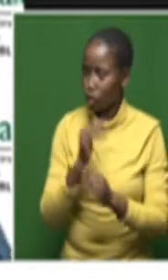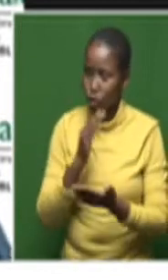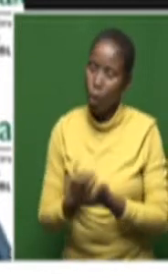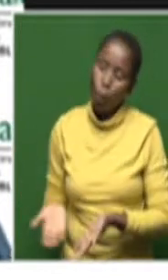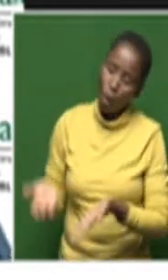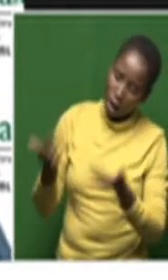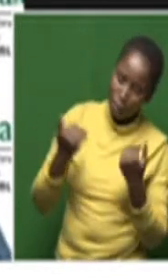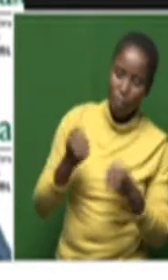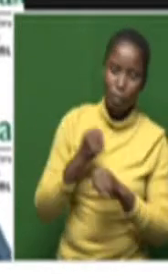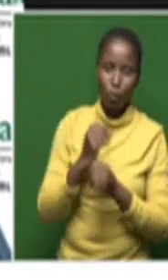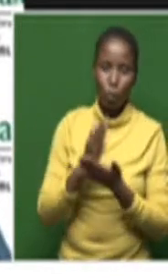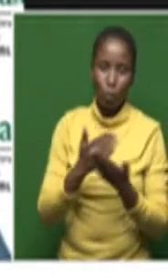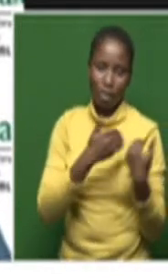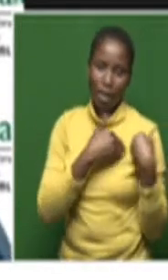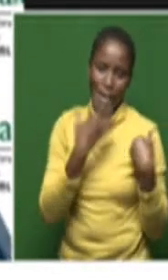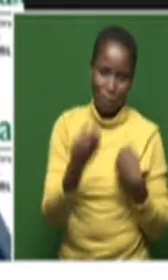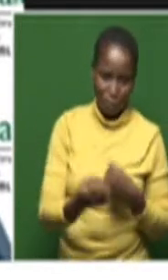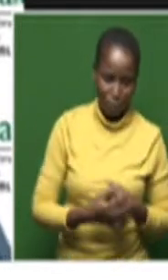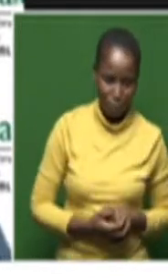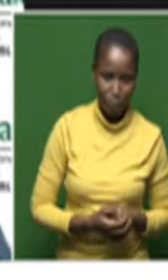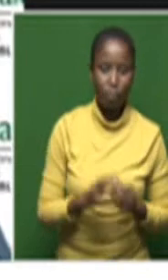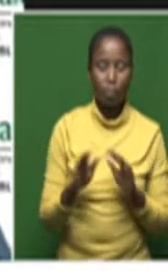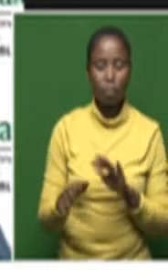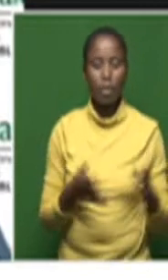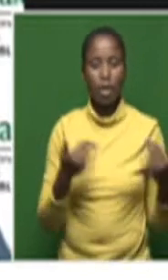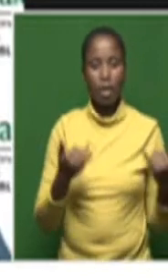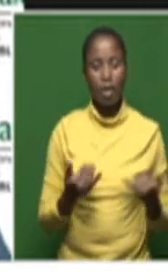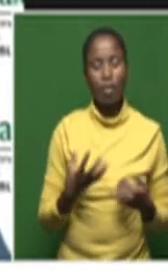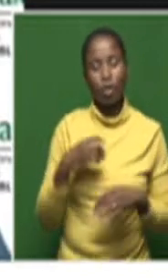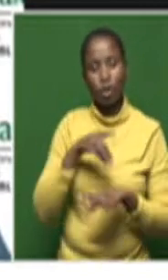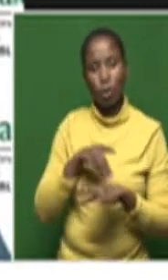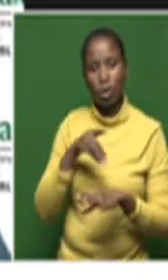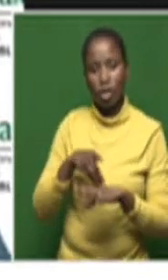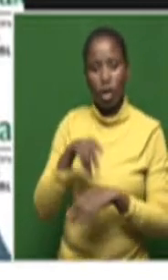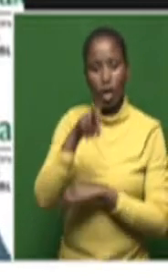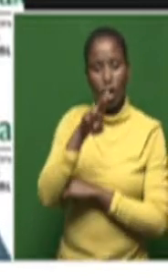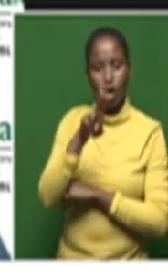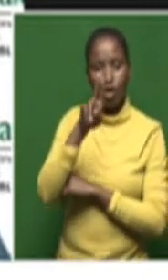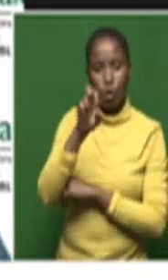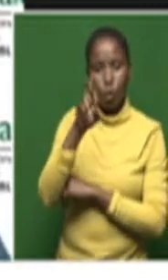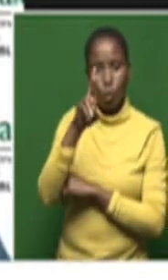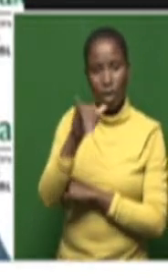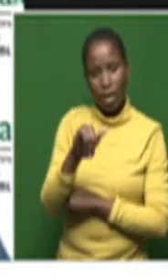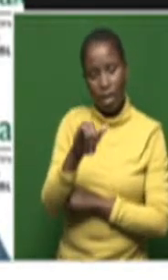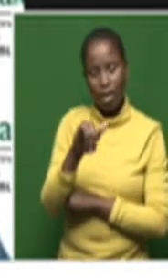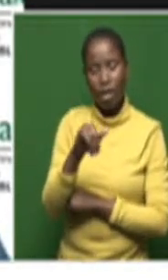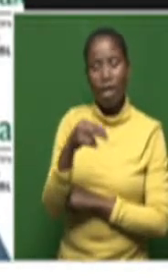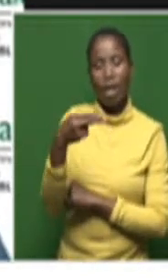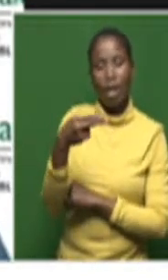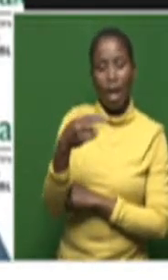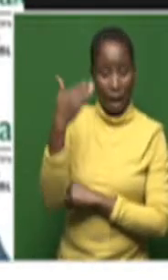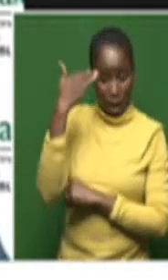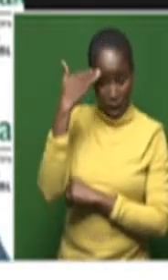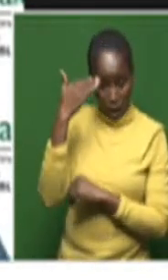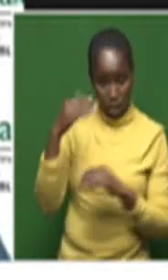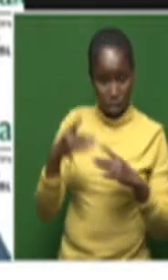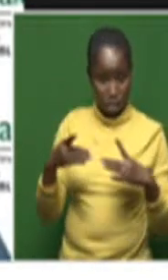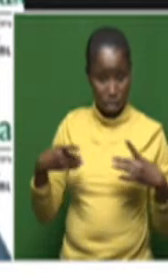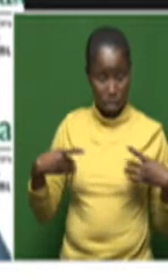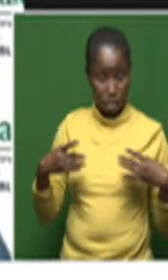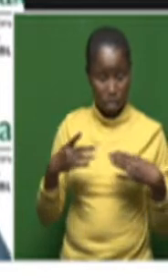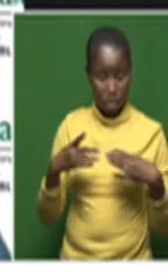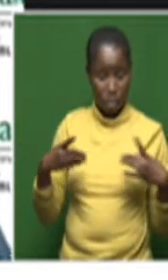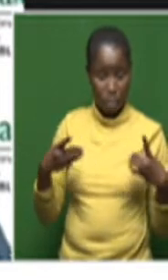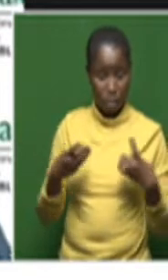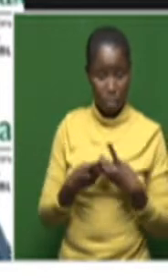any time, I'm going to call upon Dr. Rolin Wagner. She's the HOD Head of Department of Health in